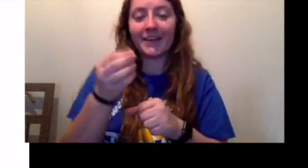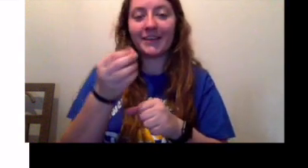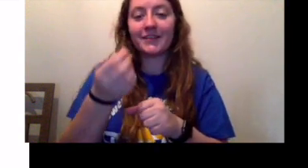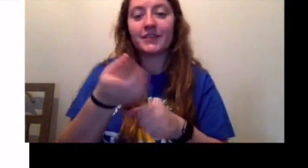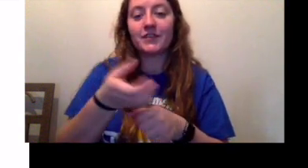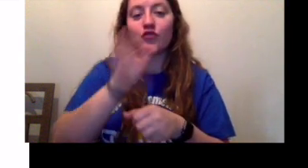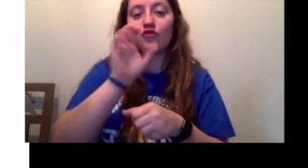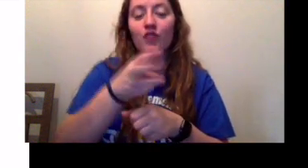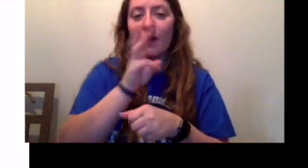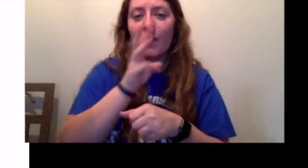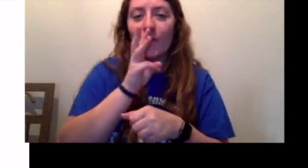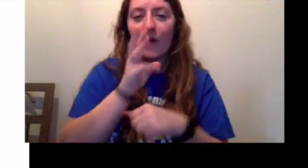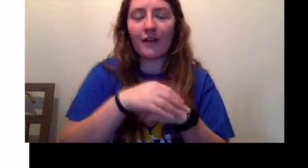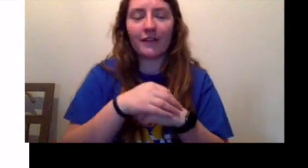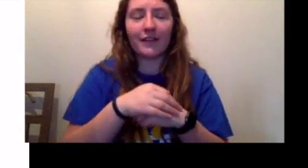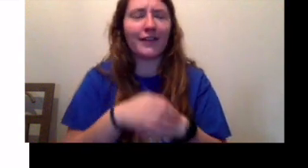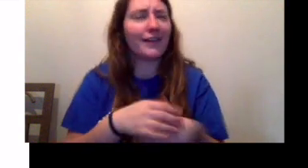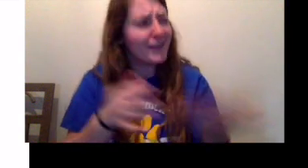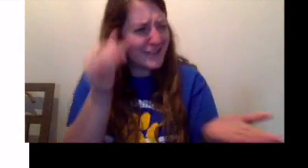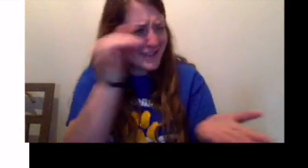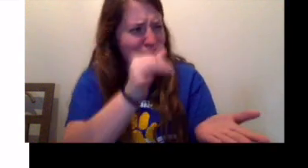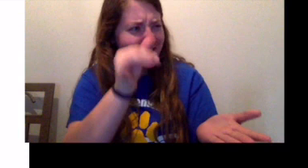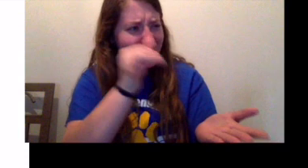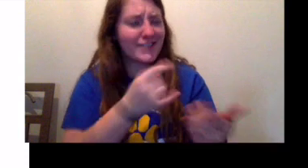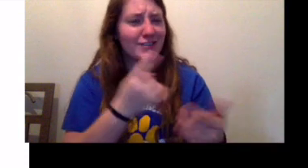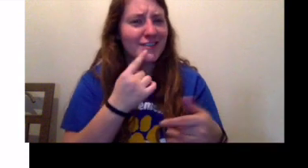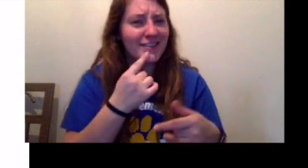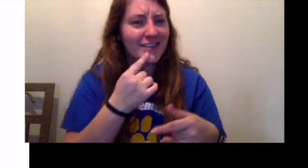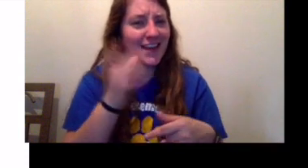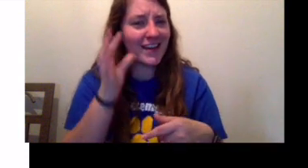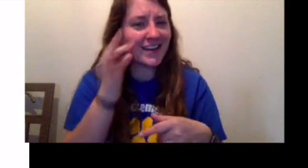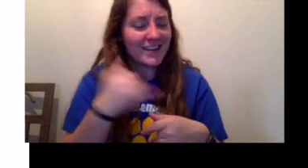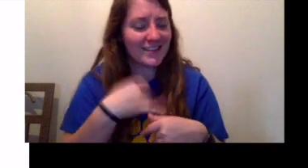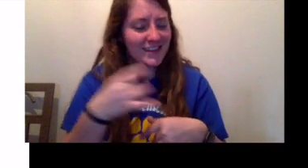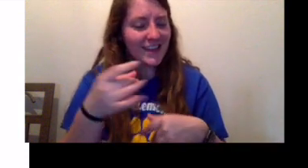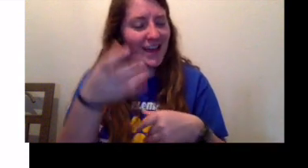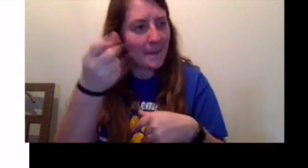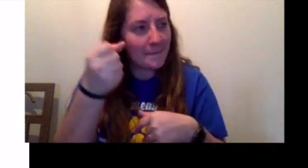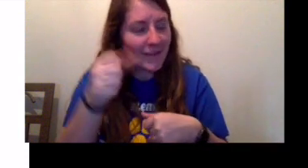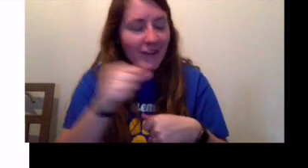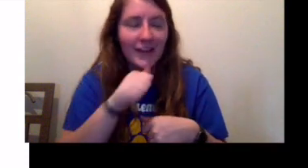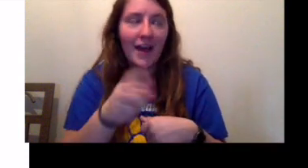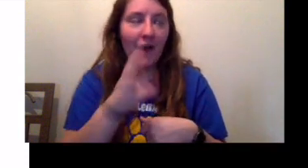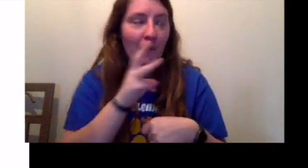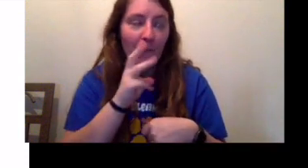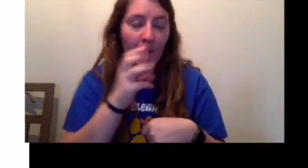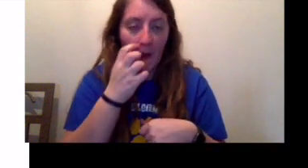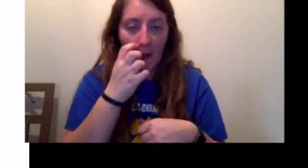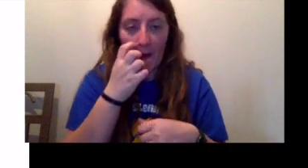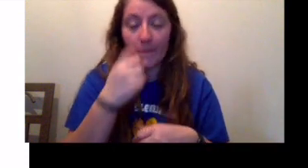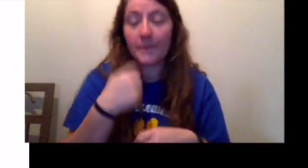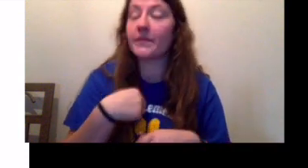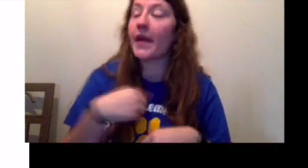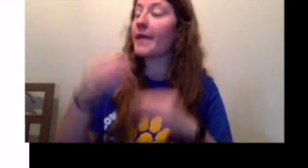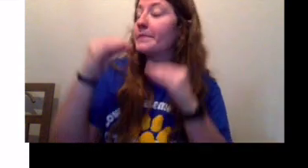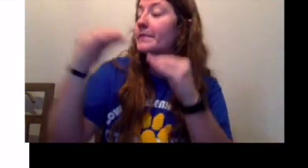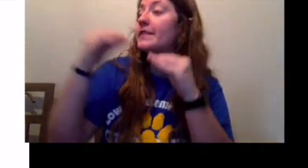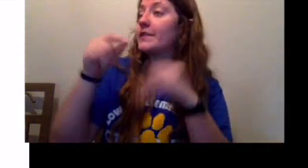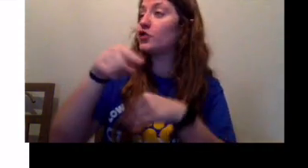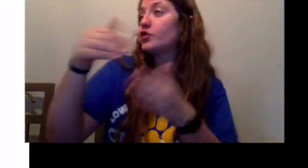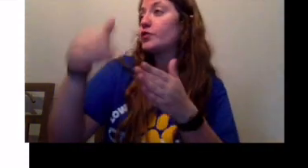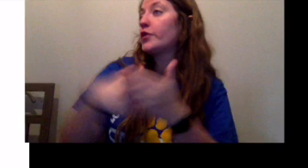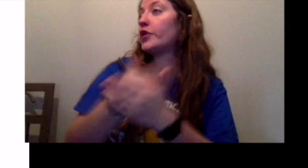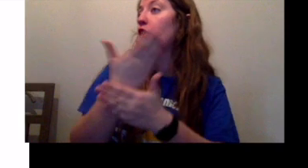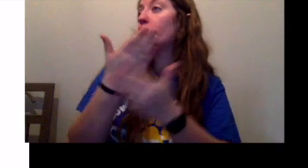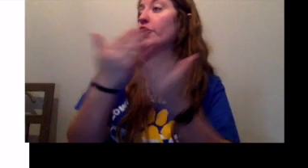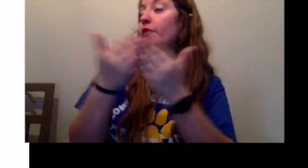"Silly," she said. "Kittens like milk, not water." "I am teaching this one new habits,"